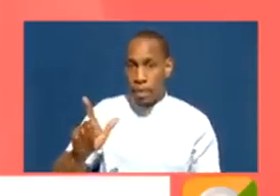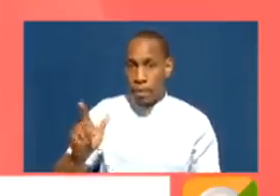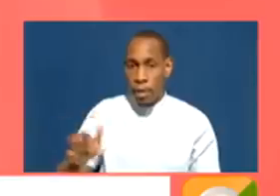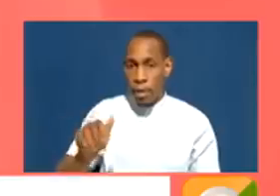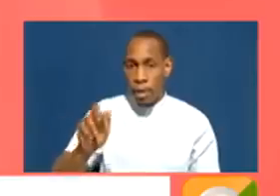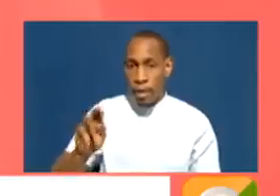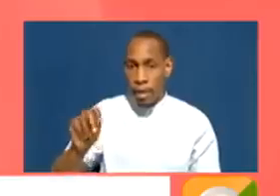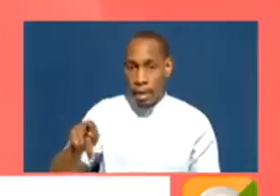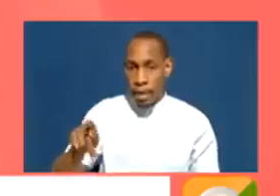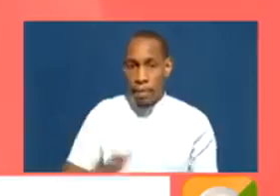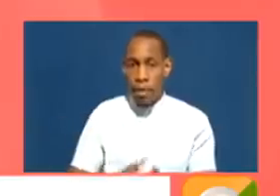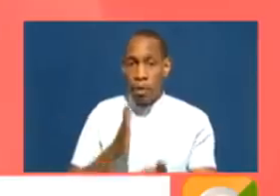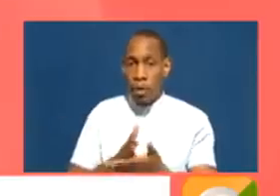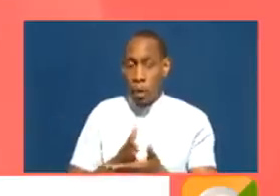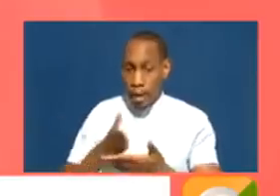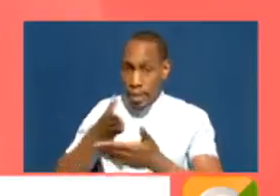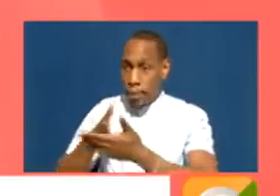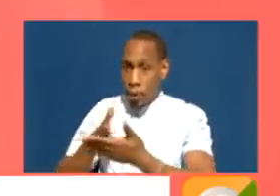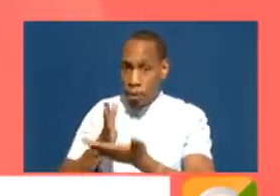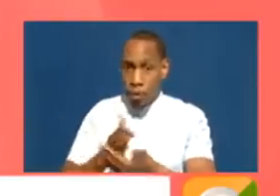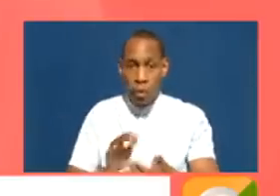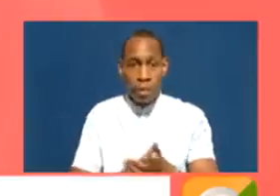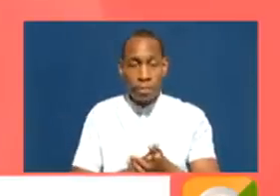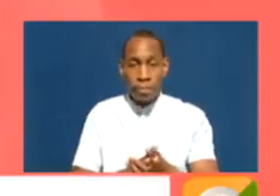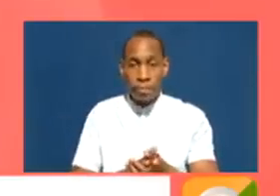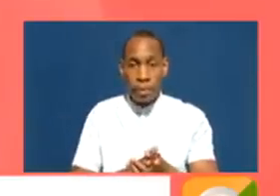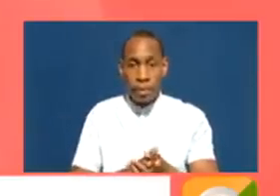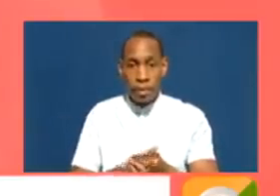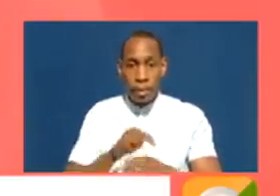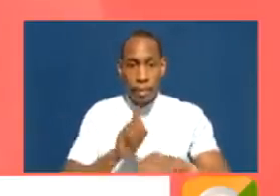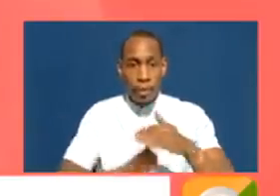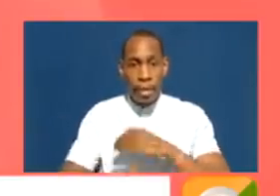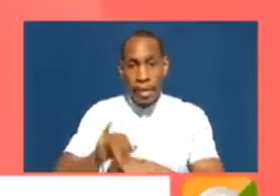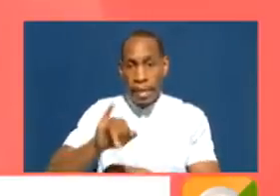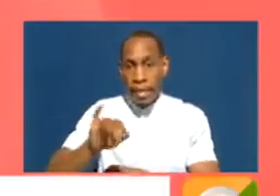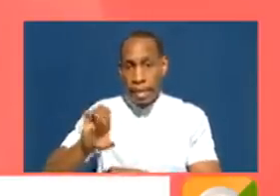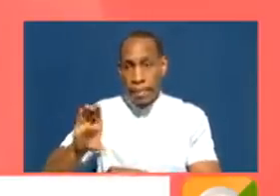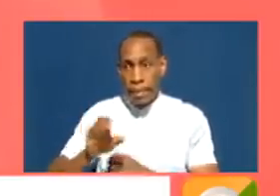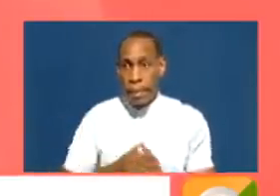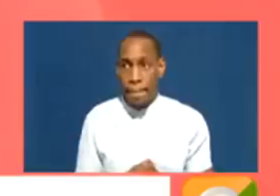actually physically blocked me from trying to get into IBC